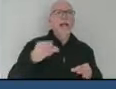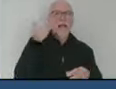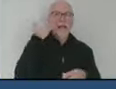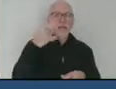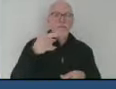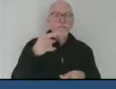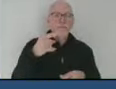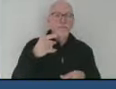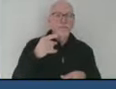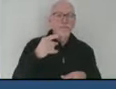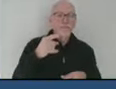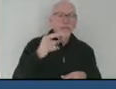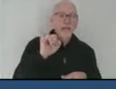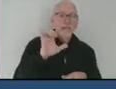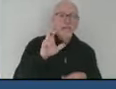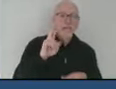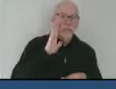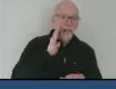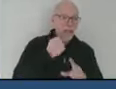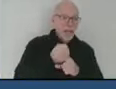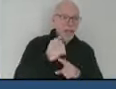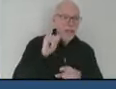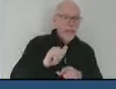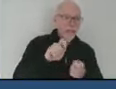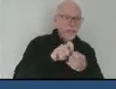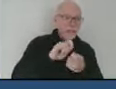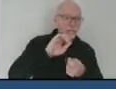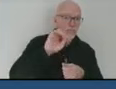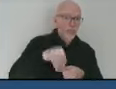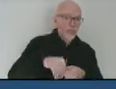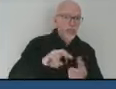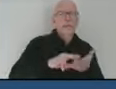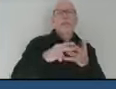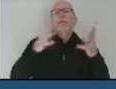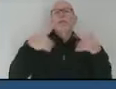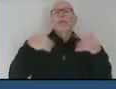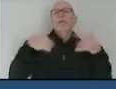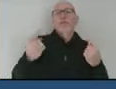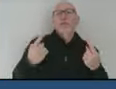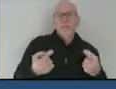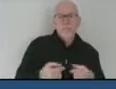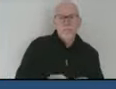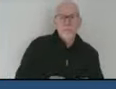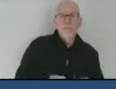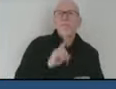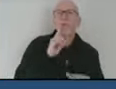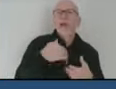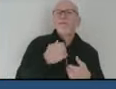hard fast if it hits this percent, because there are multiple factors